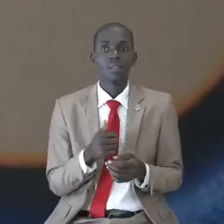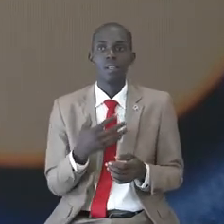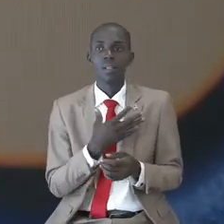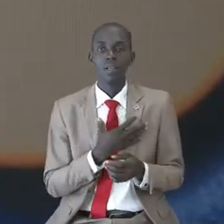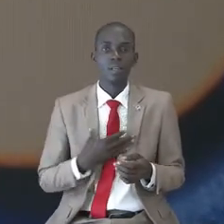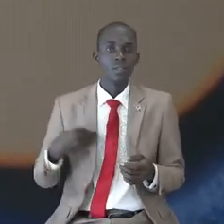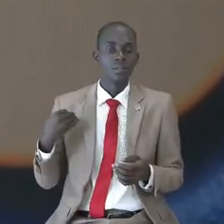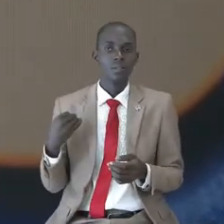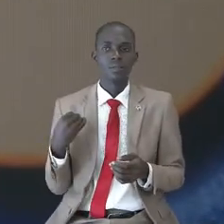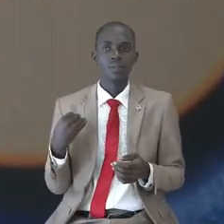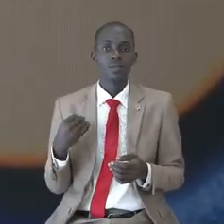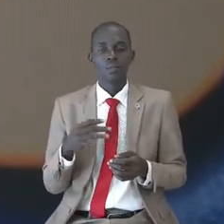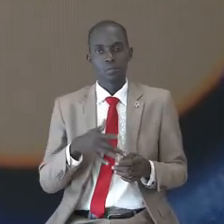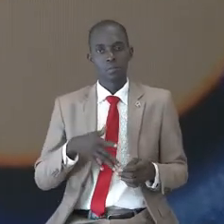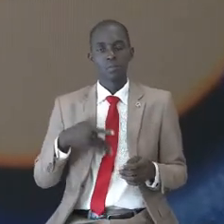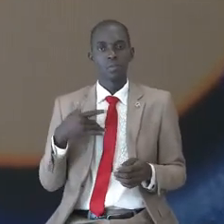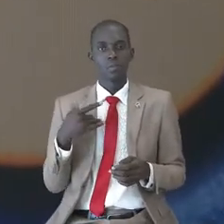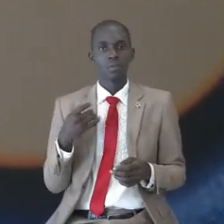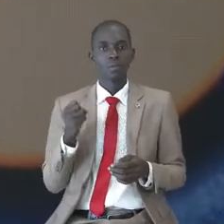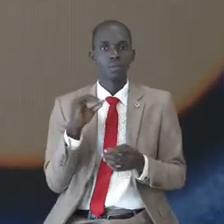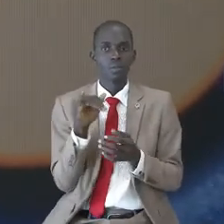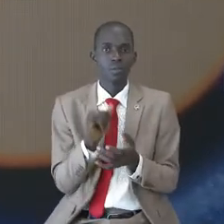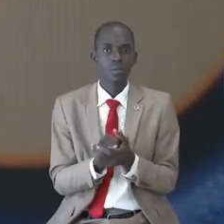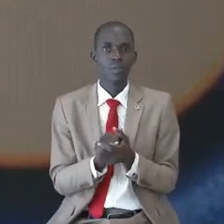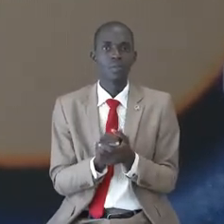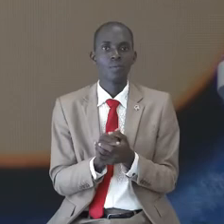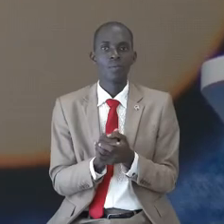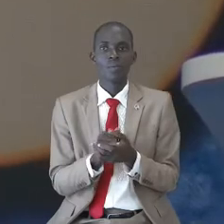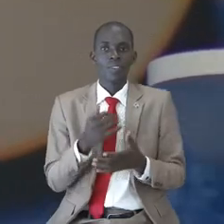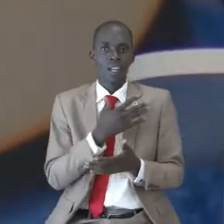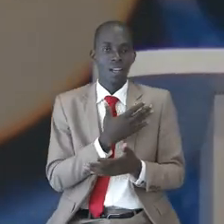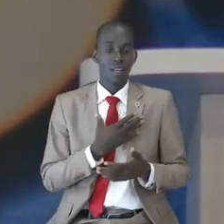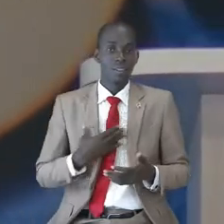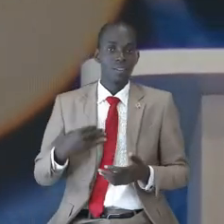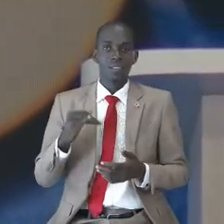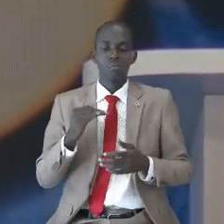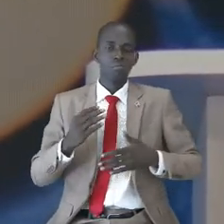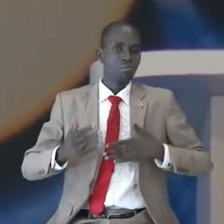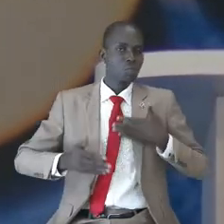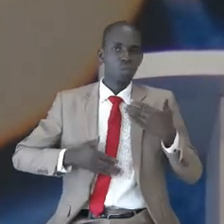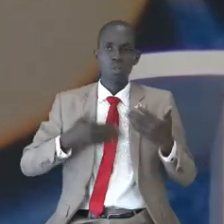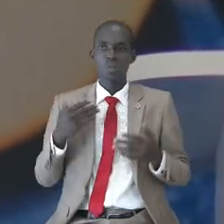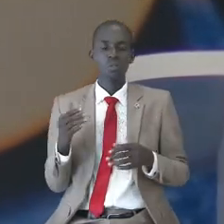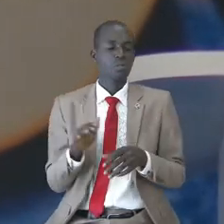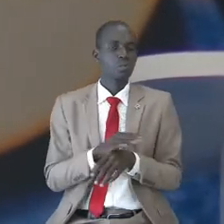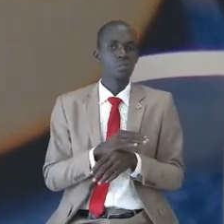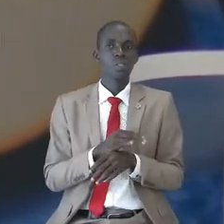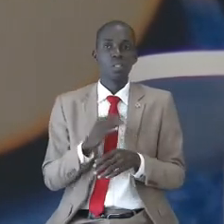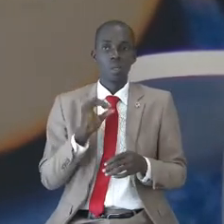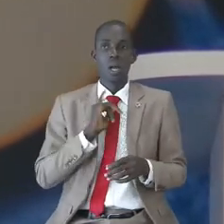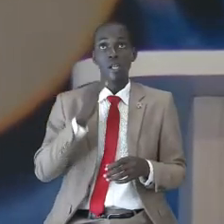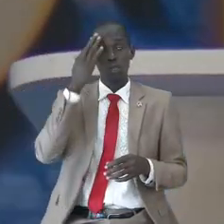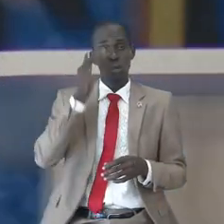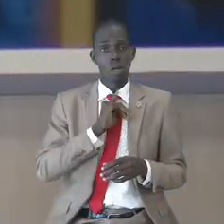ourselves. I feel, so I know I am. I'm joyful, so I know I am.